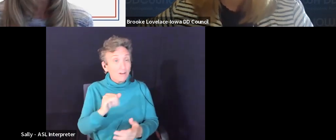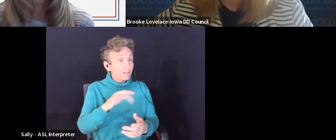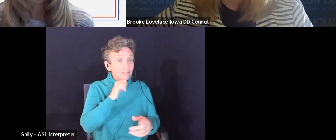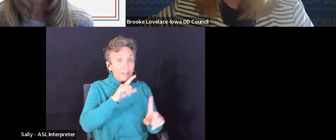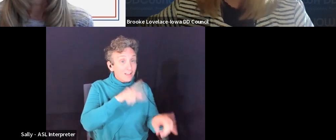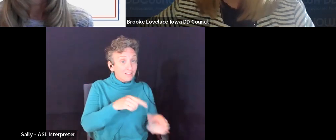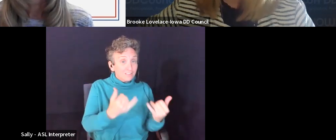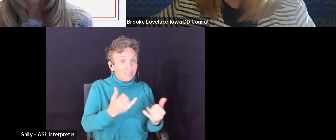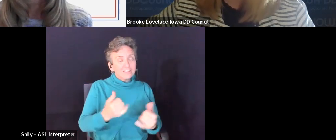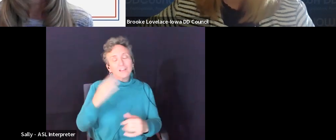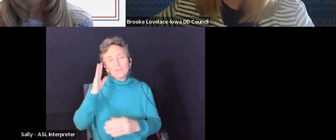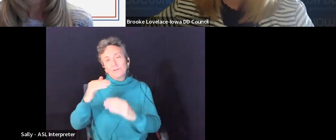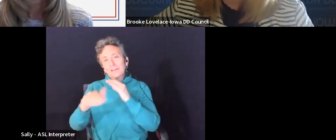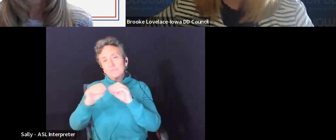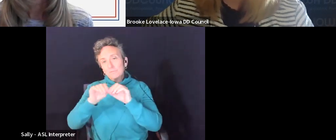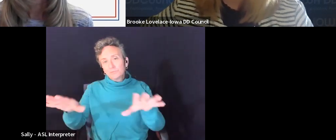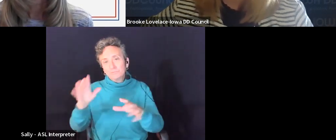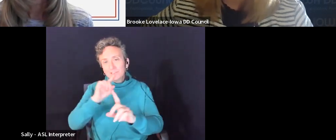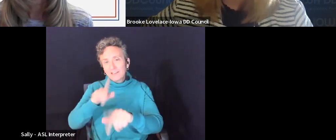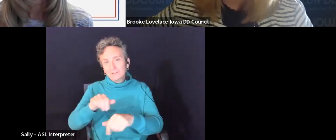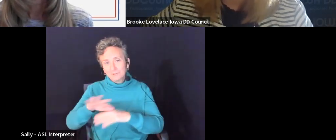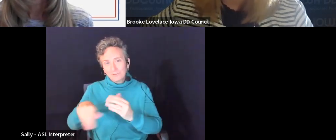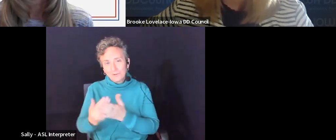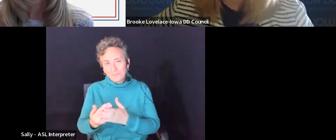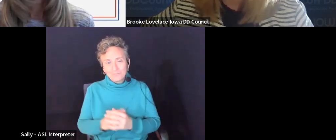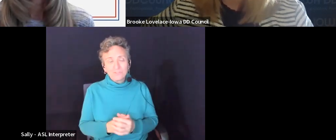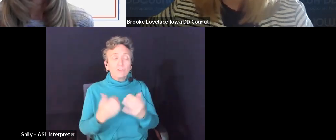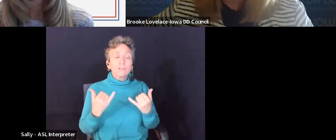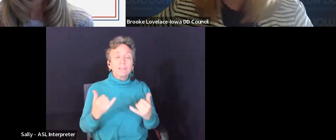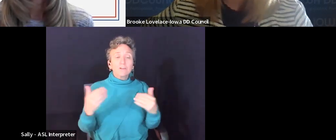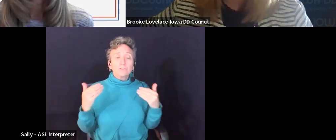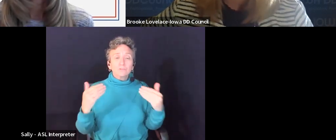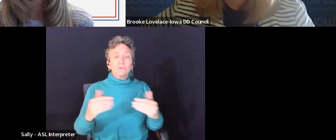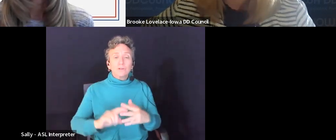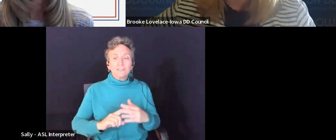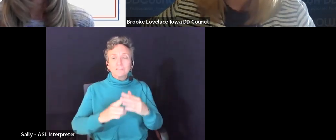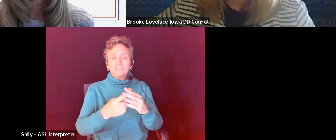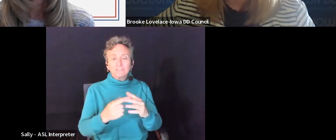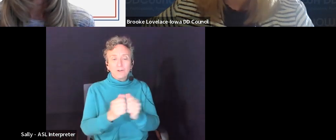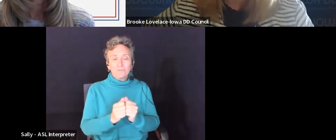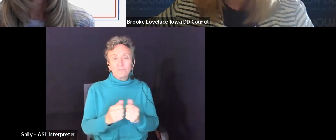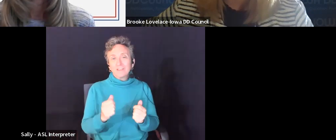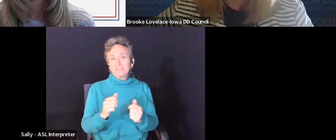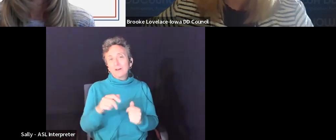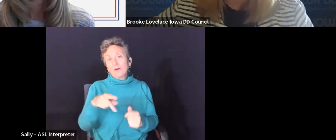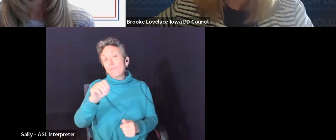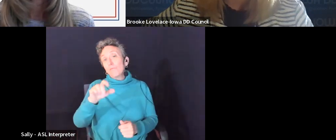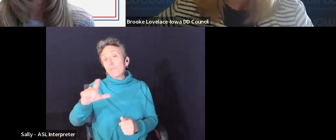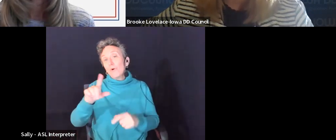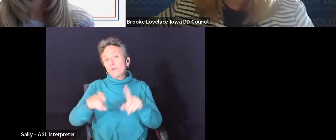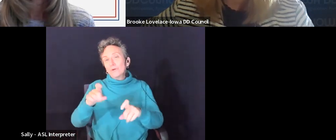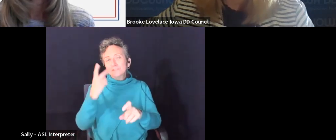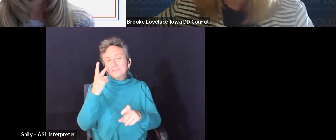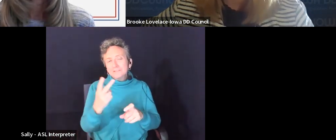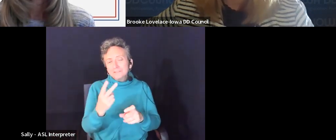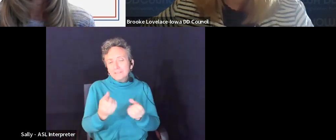unanswered. I think we want to go ahead and start with a poll question. Just to see how familiar